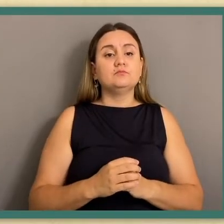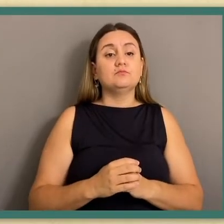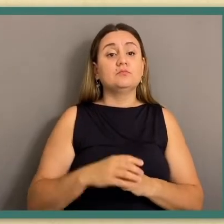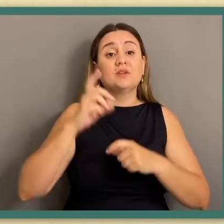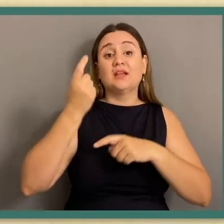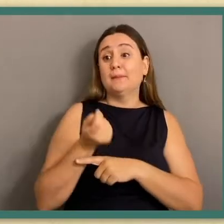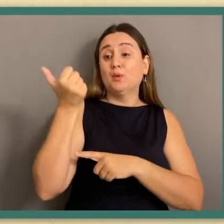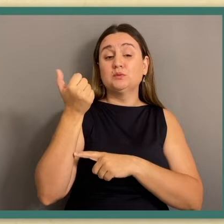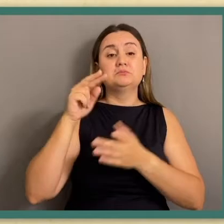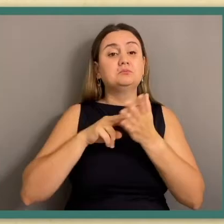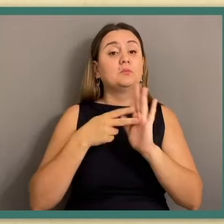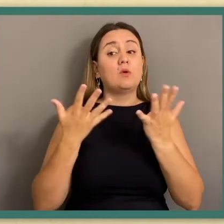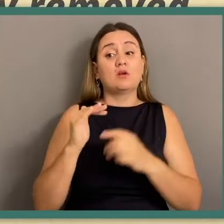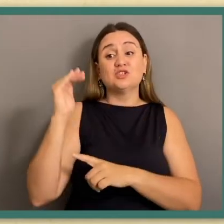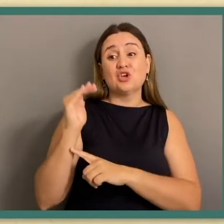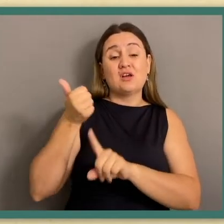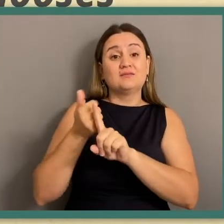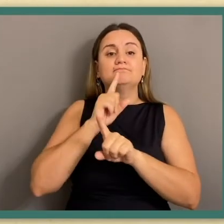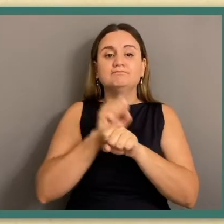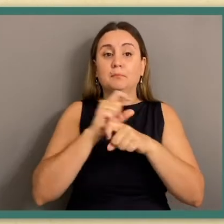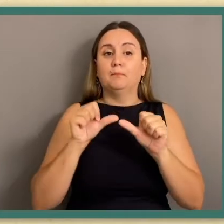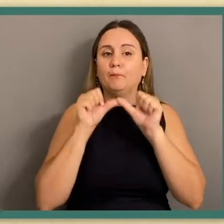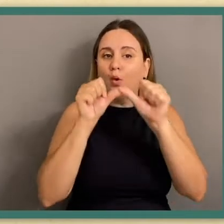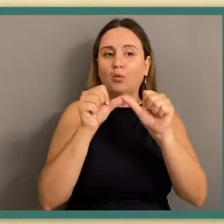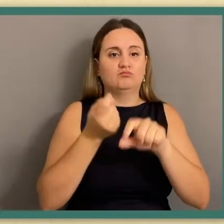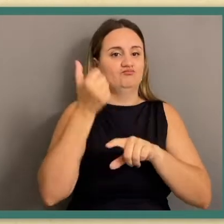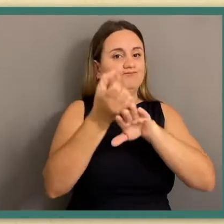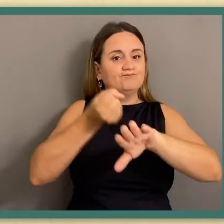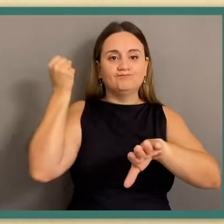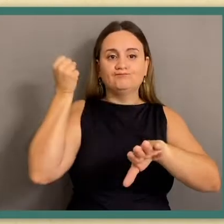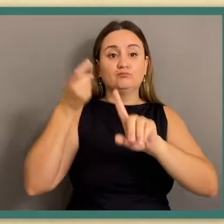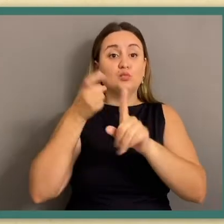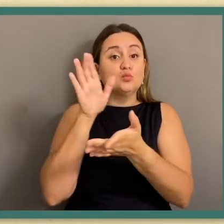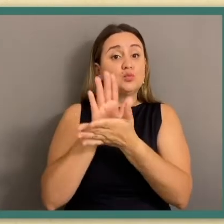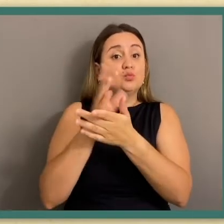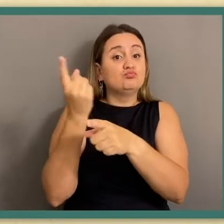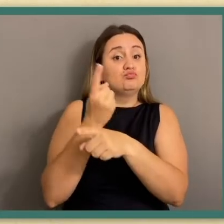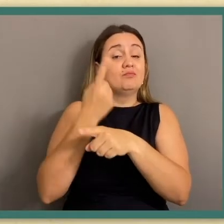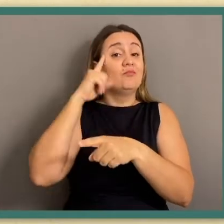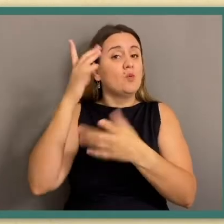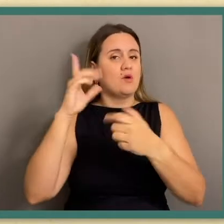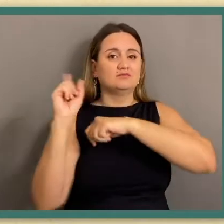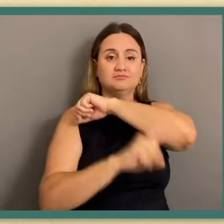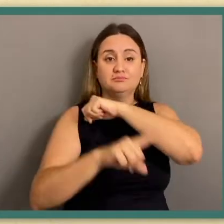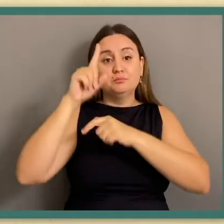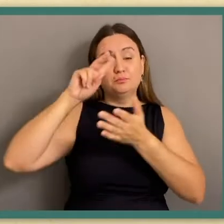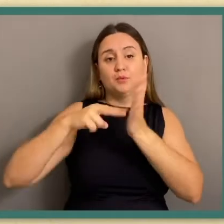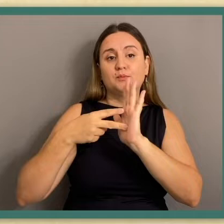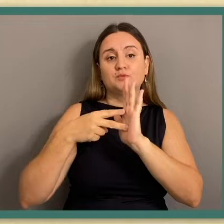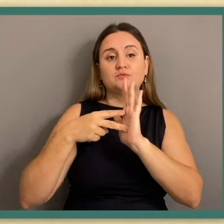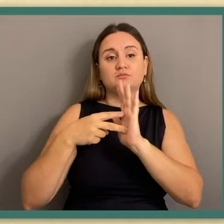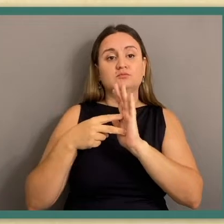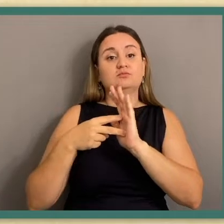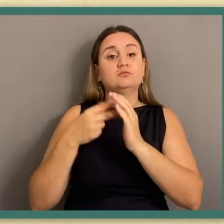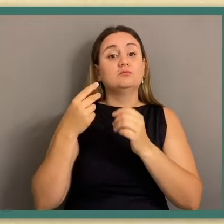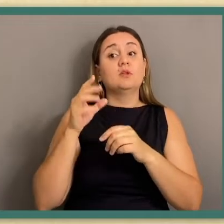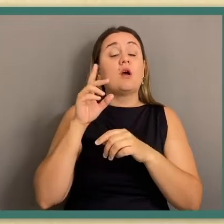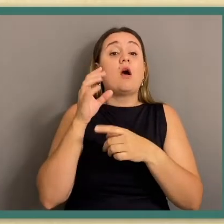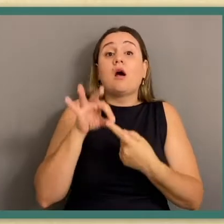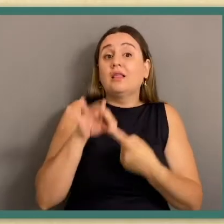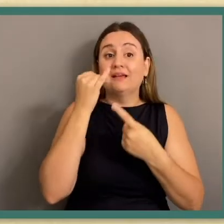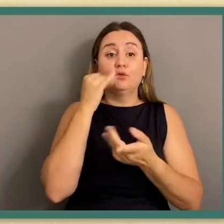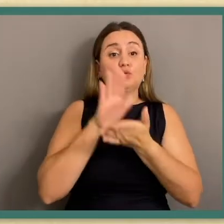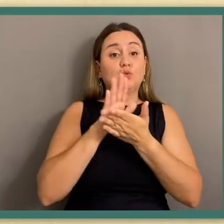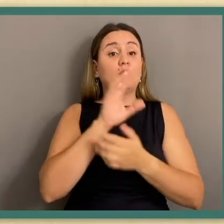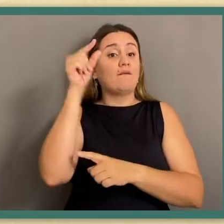days. Expulsion: instances in which a child is permanently removed from their regular school for disciplinary purposes, unless